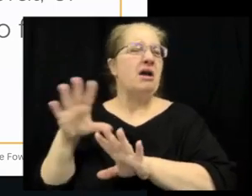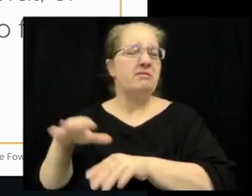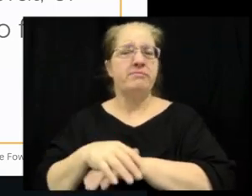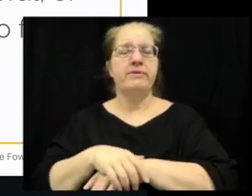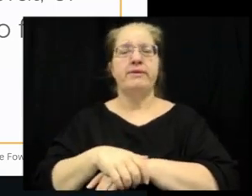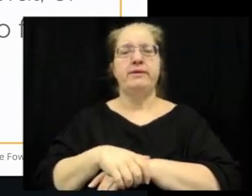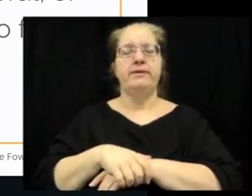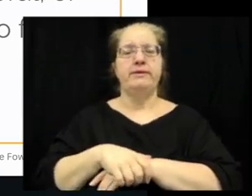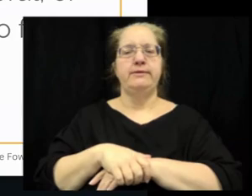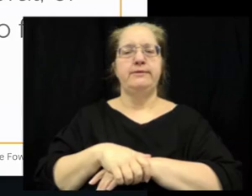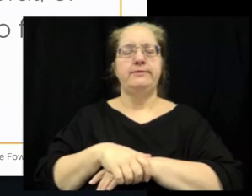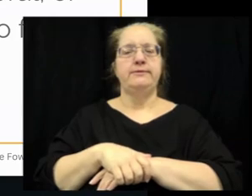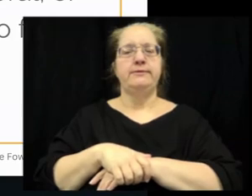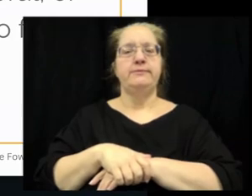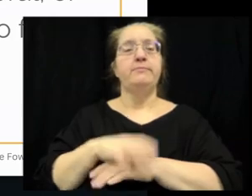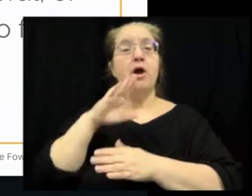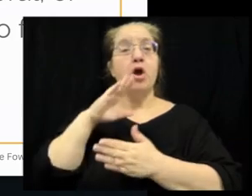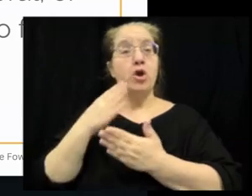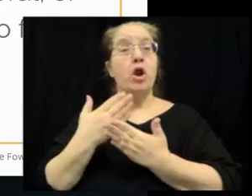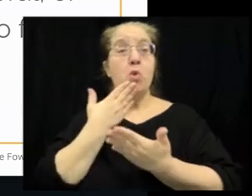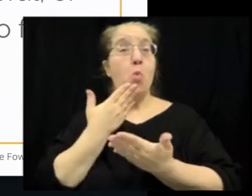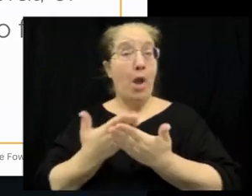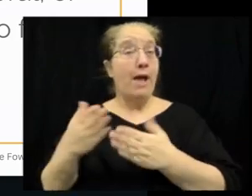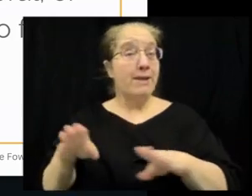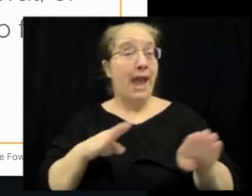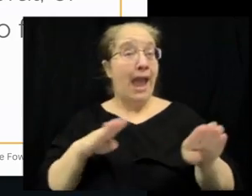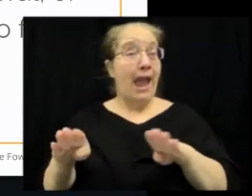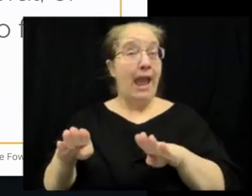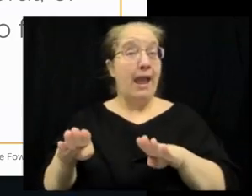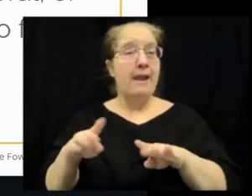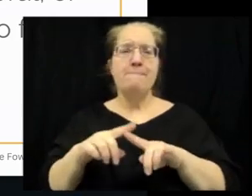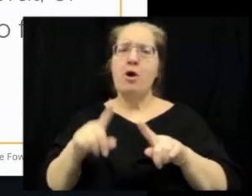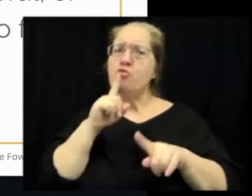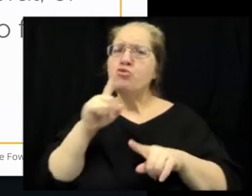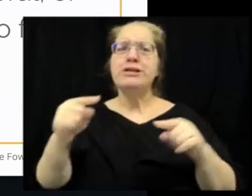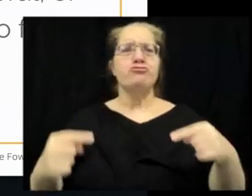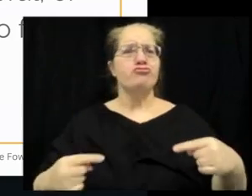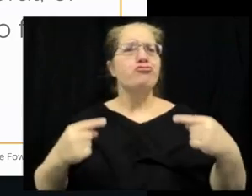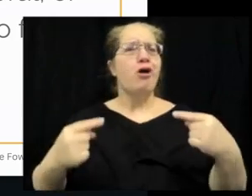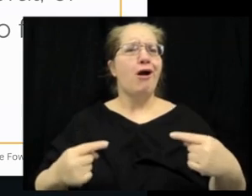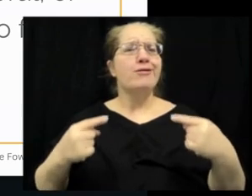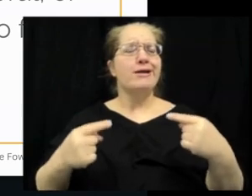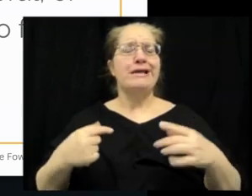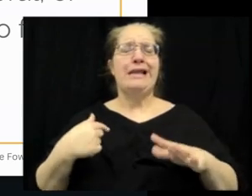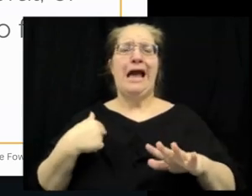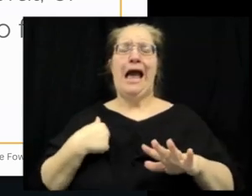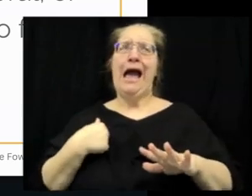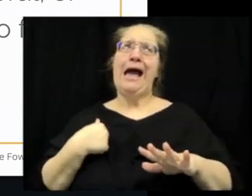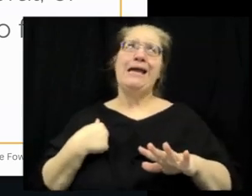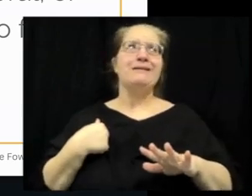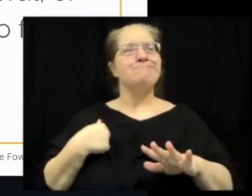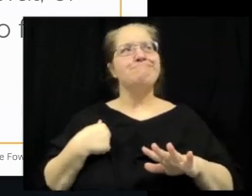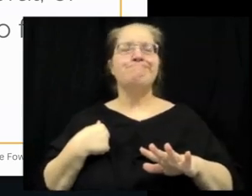And she was well behaved in school, but she was really struggling. And I was hesitant to get